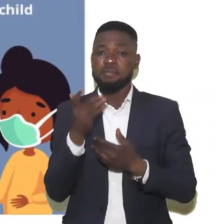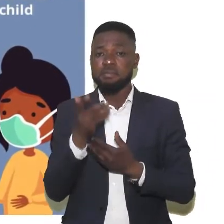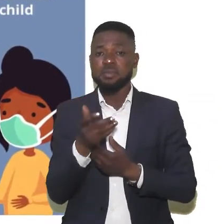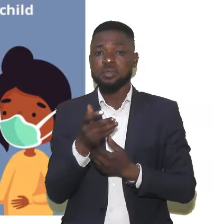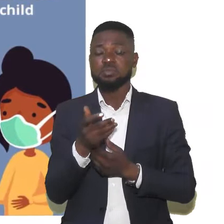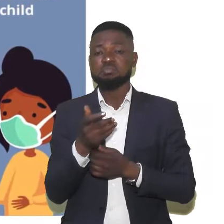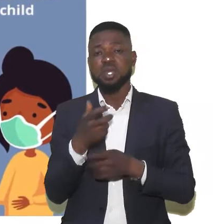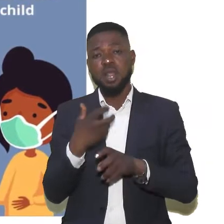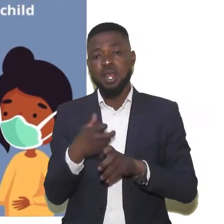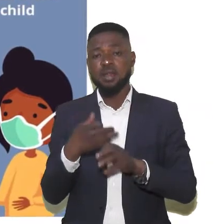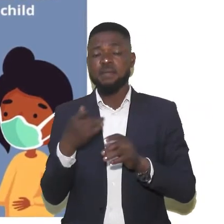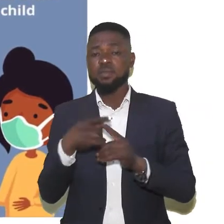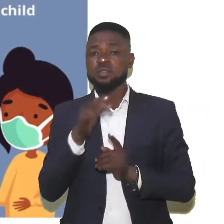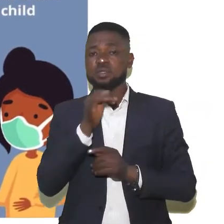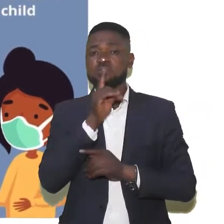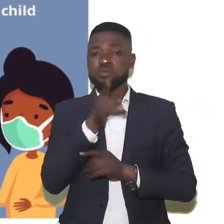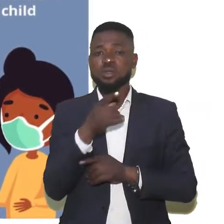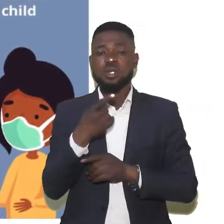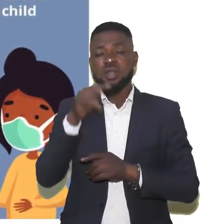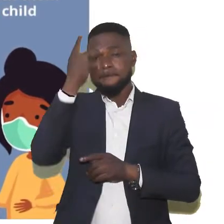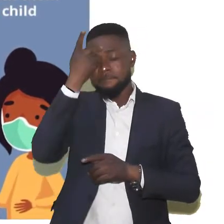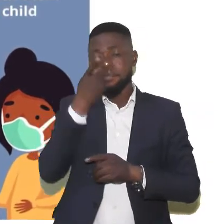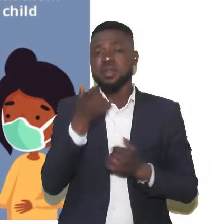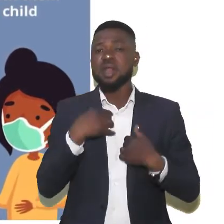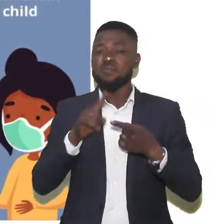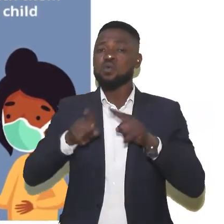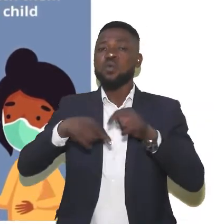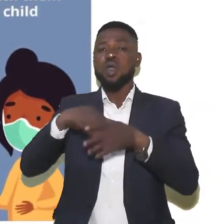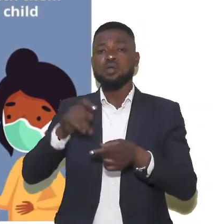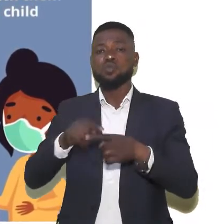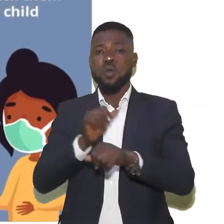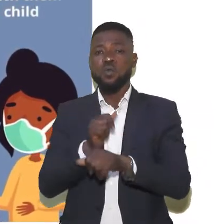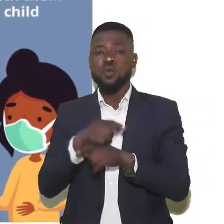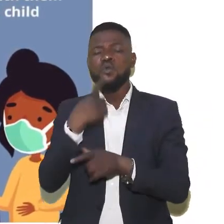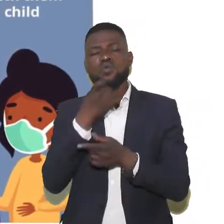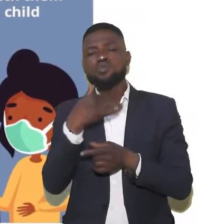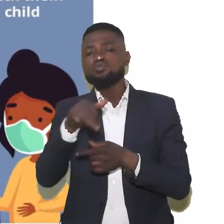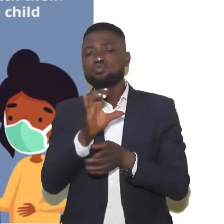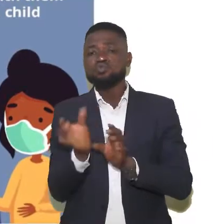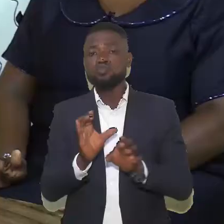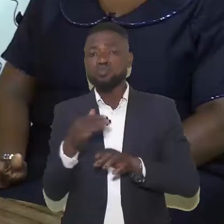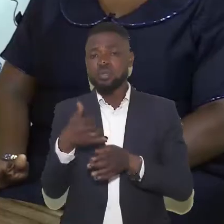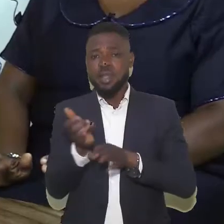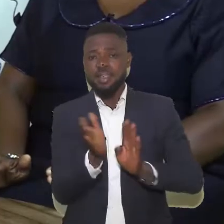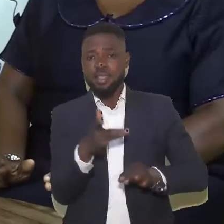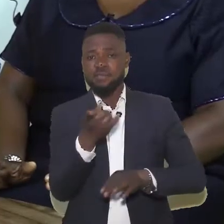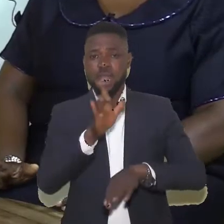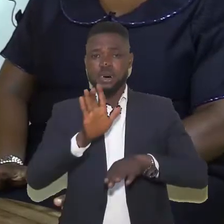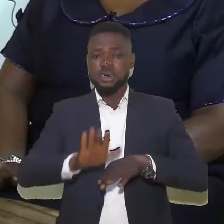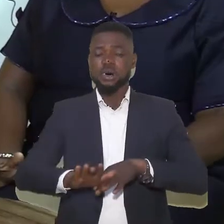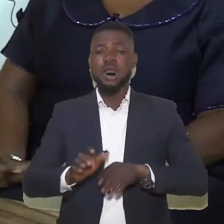neglect may seem harsh, but it's the truth. Parents have to go out to work. Now, who do they leave the child